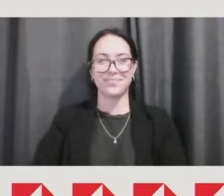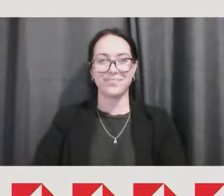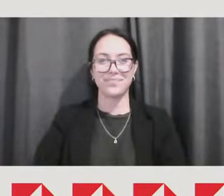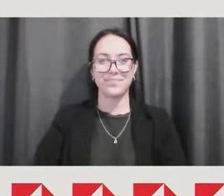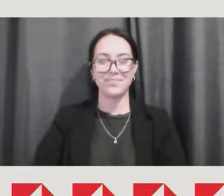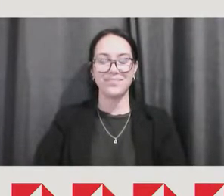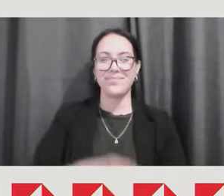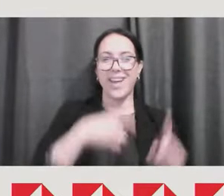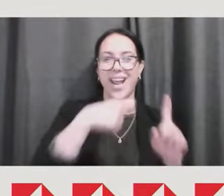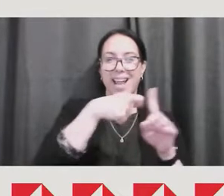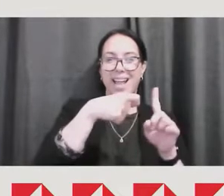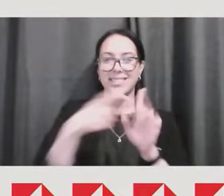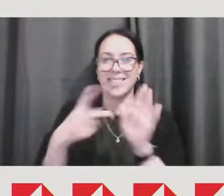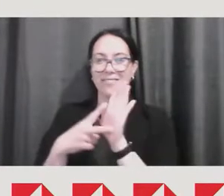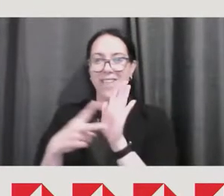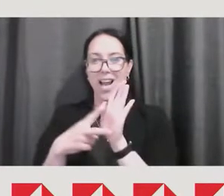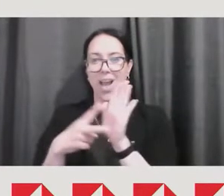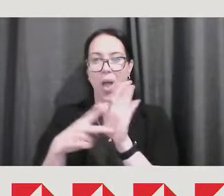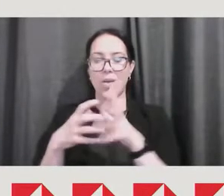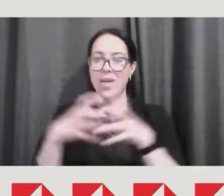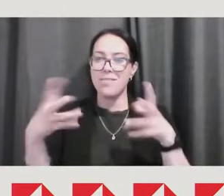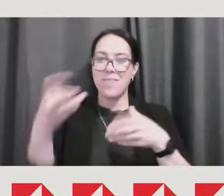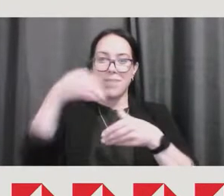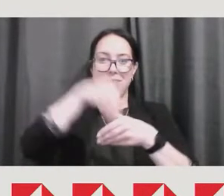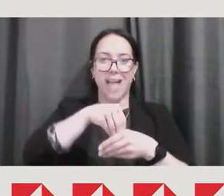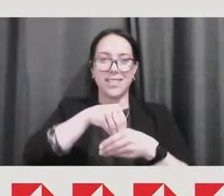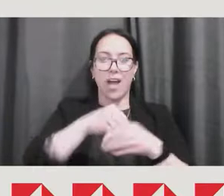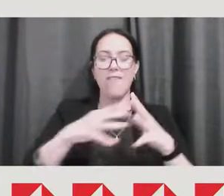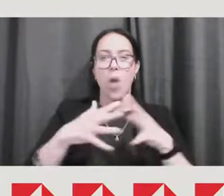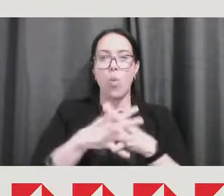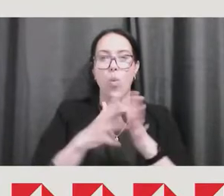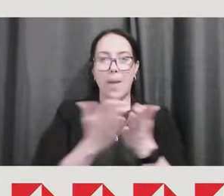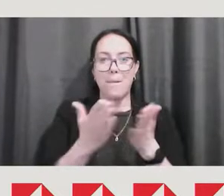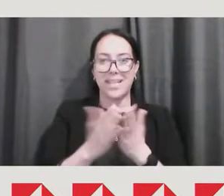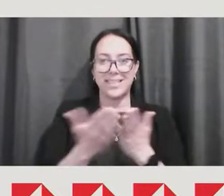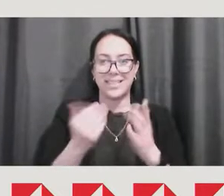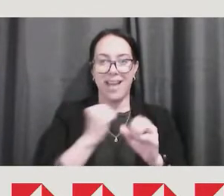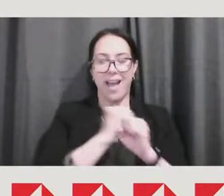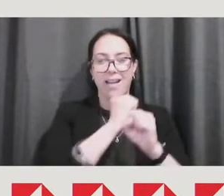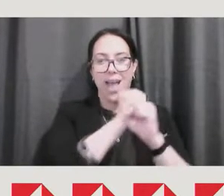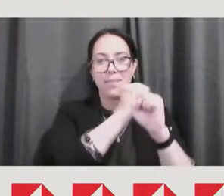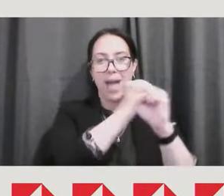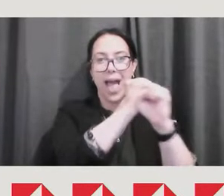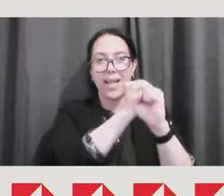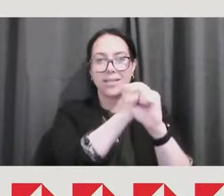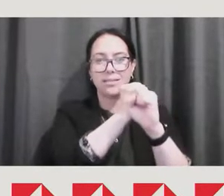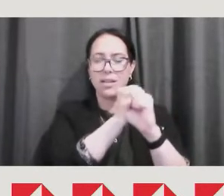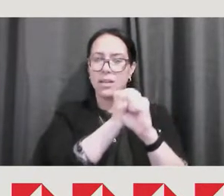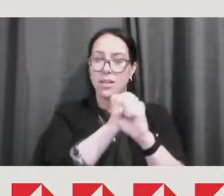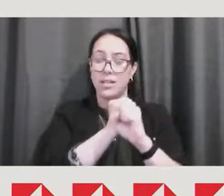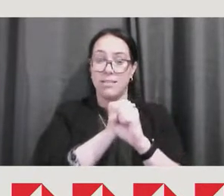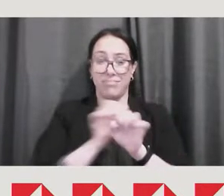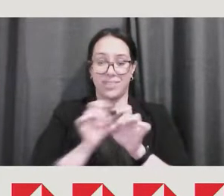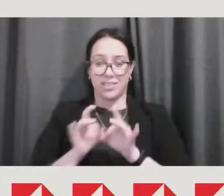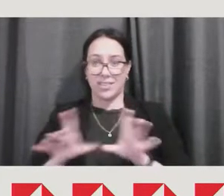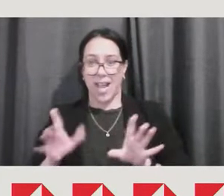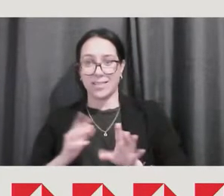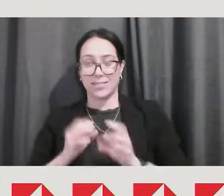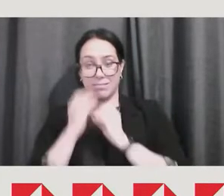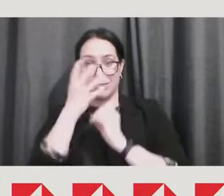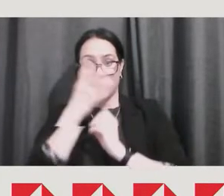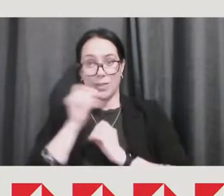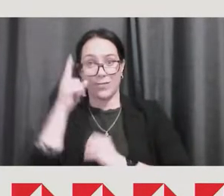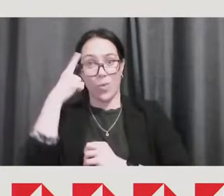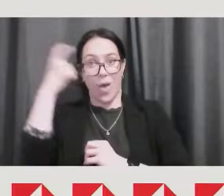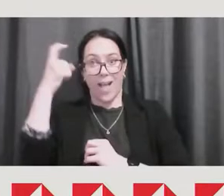because it was a part of our Wikipedia campaign what we have done is that we had this beautiful idea brought to us from a